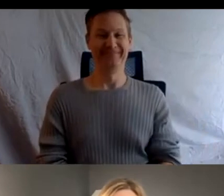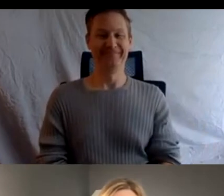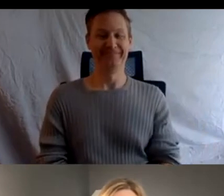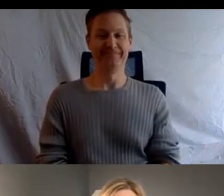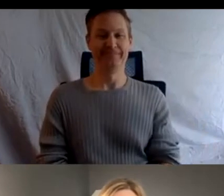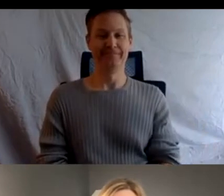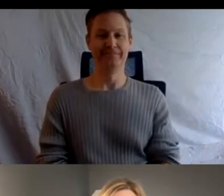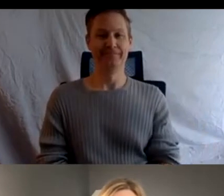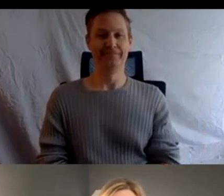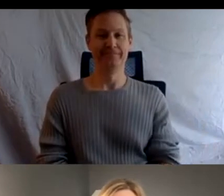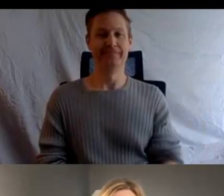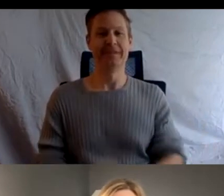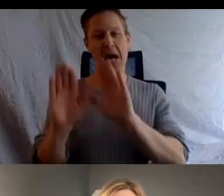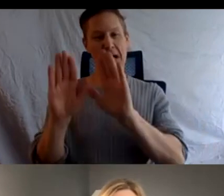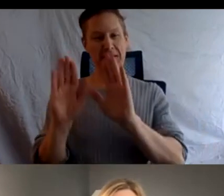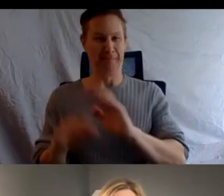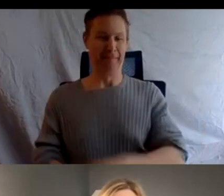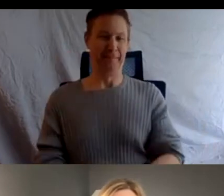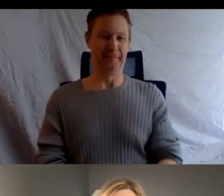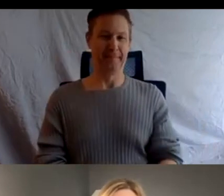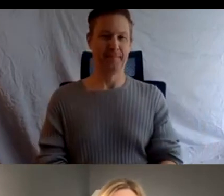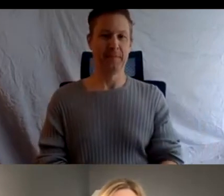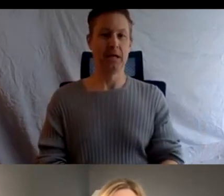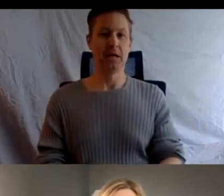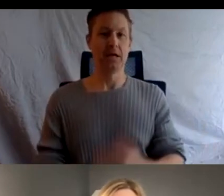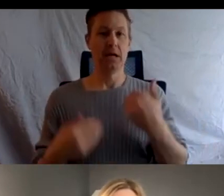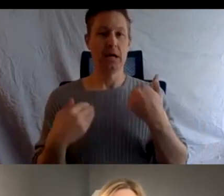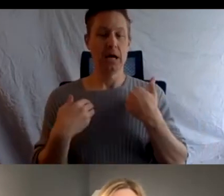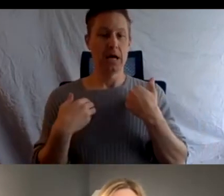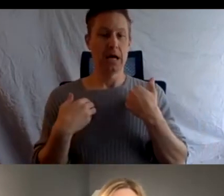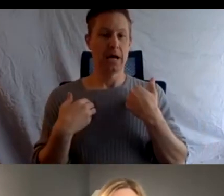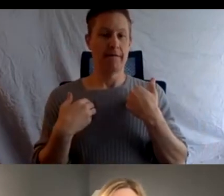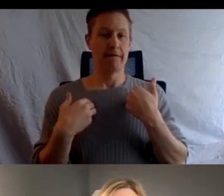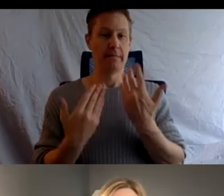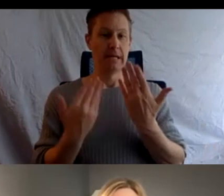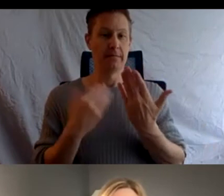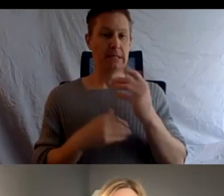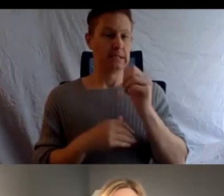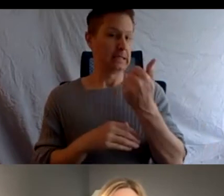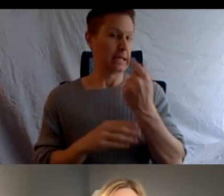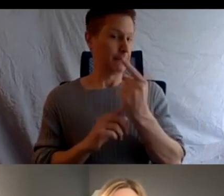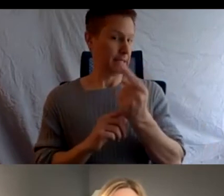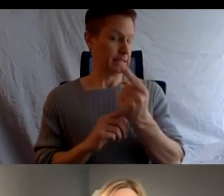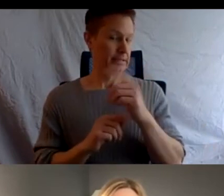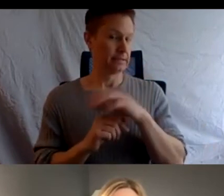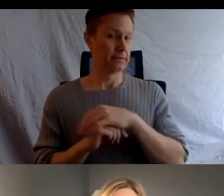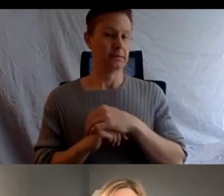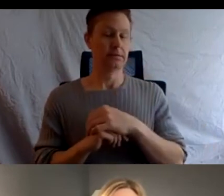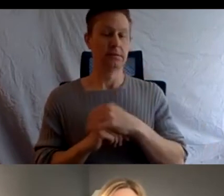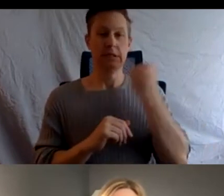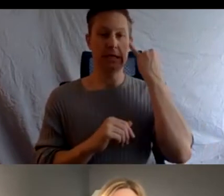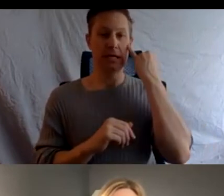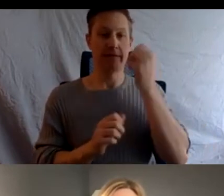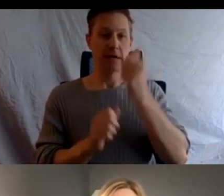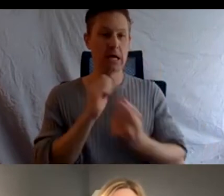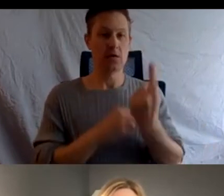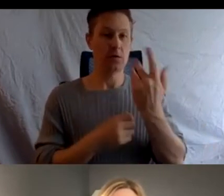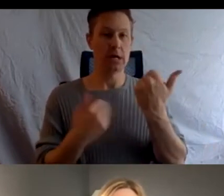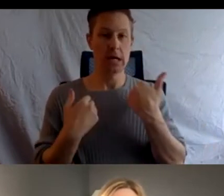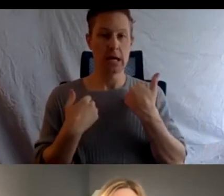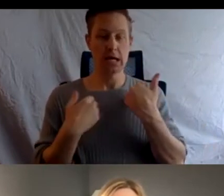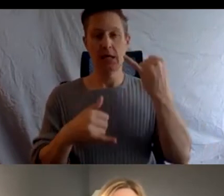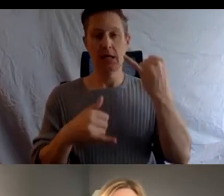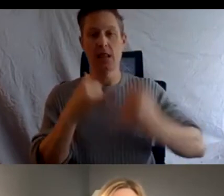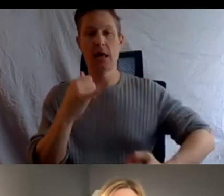up? Awesome, awesome. So we have about another 10 more minutes. So if anyone has any last